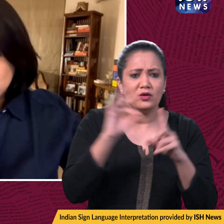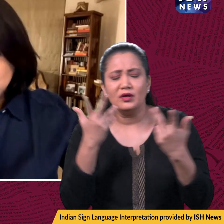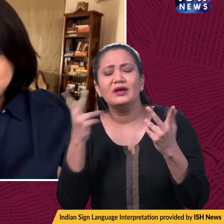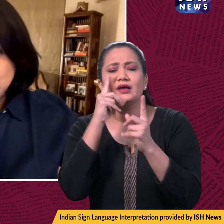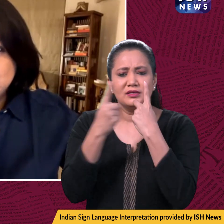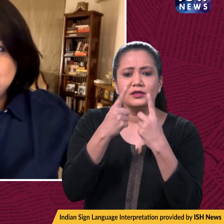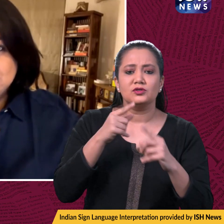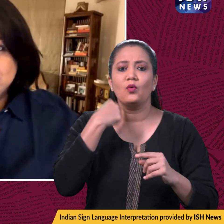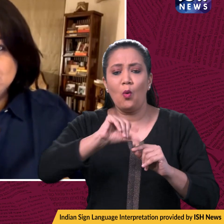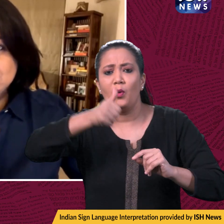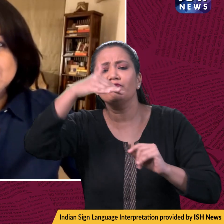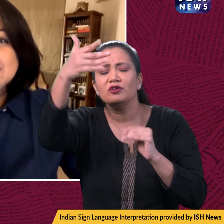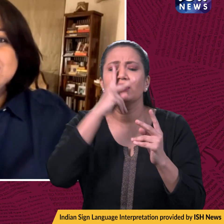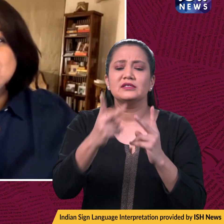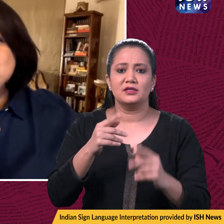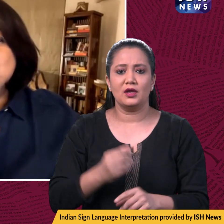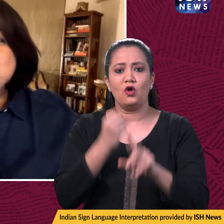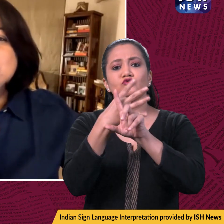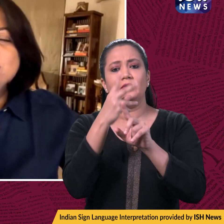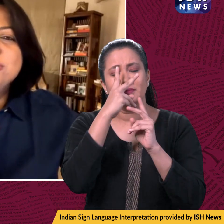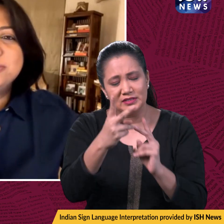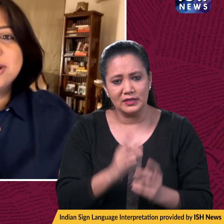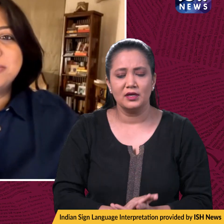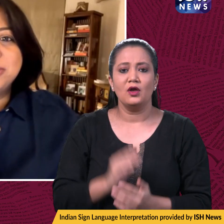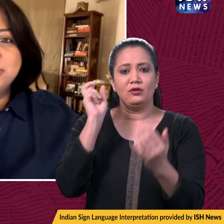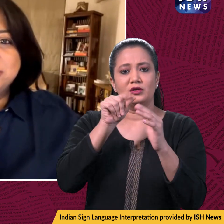doing what and who stands a chance. That's on our YouTube